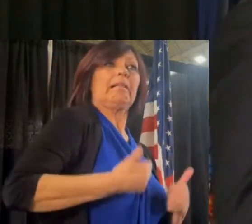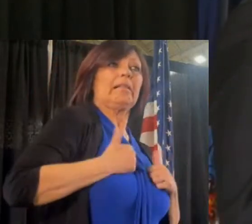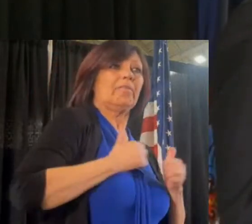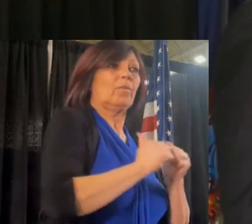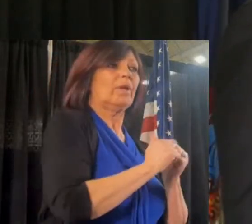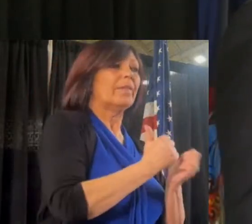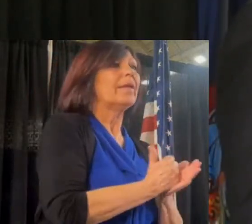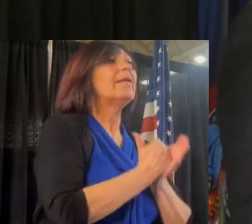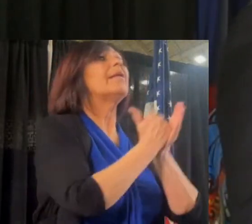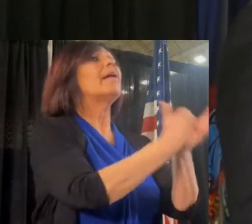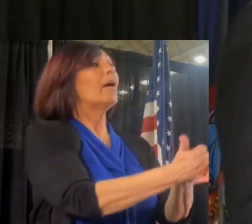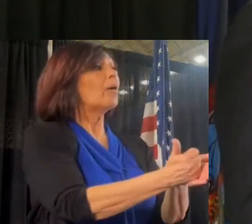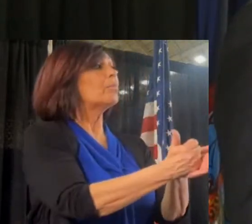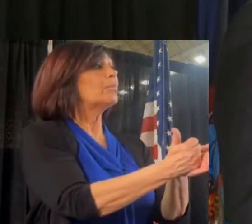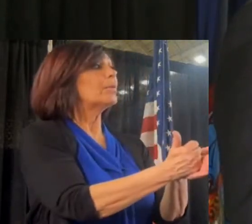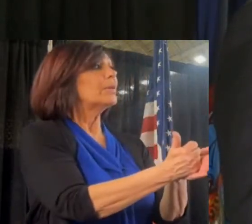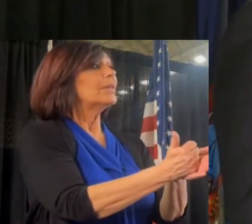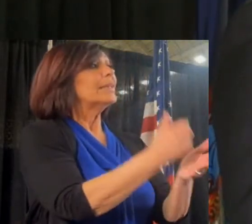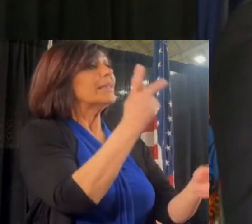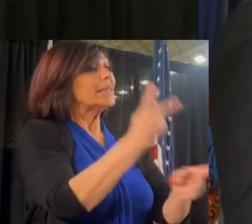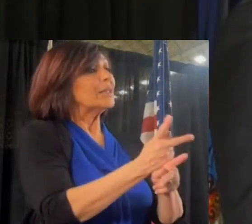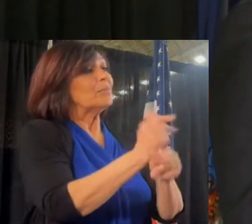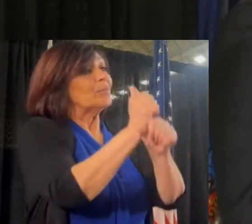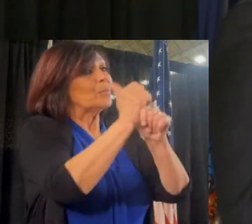providers retain their employers.